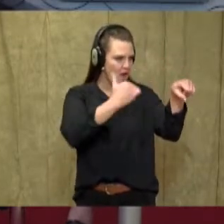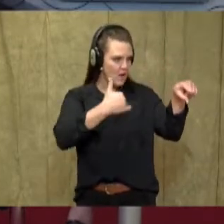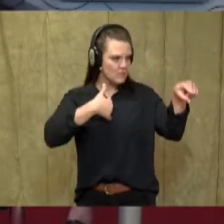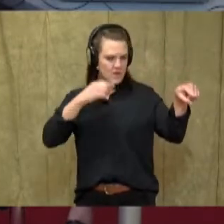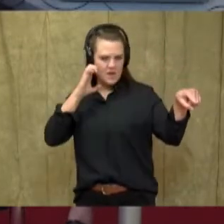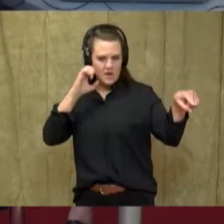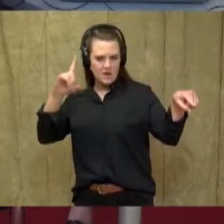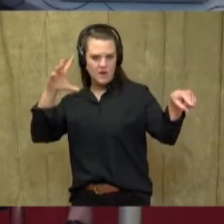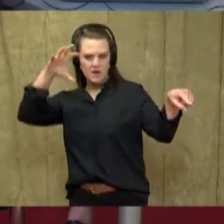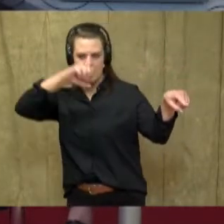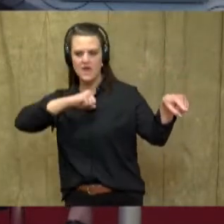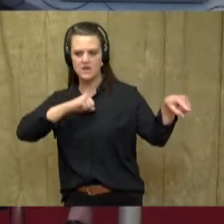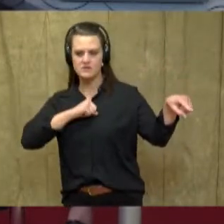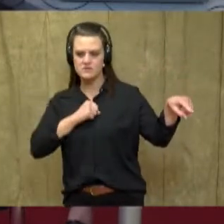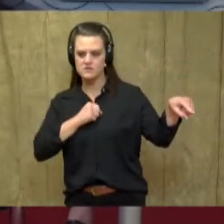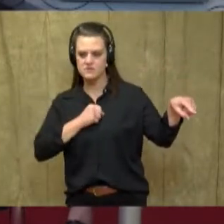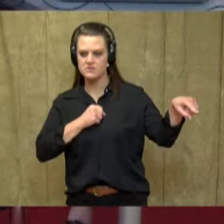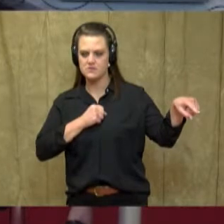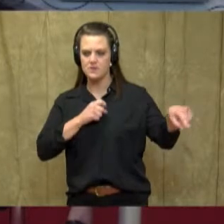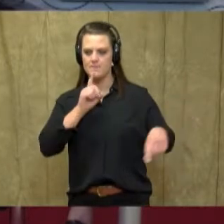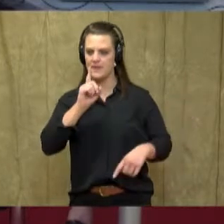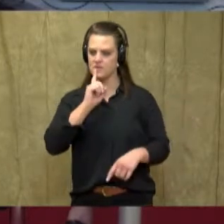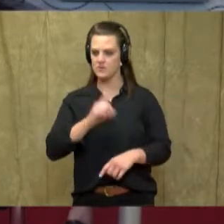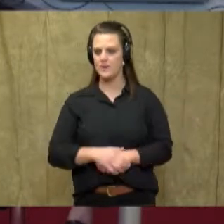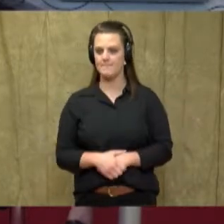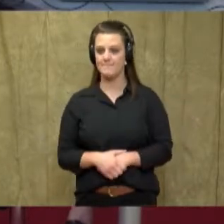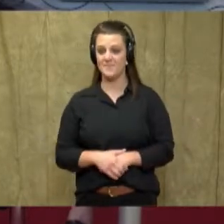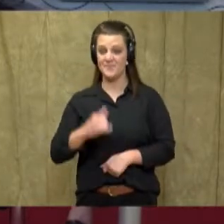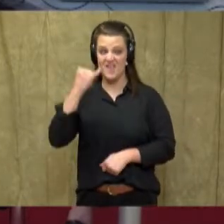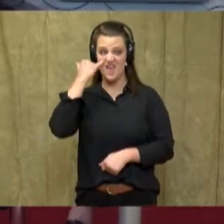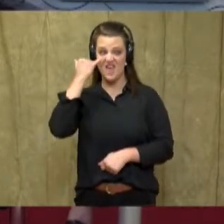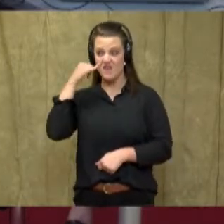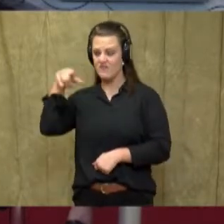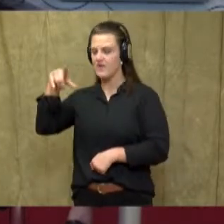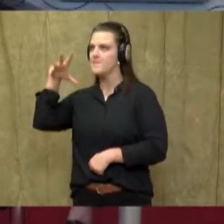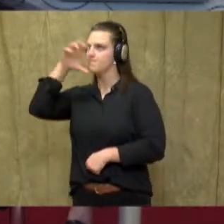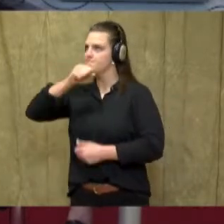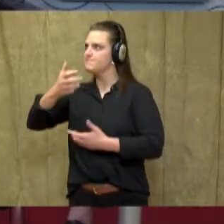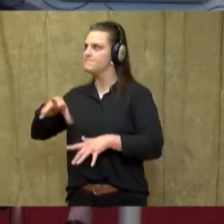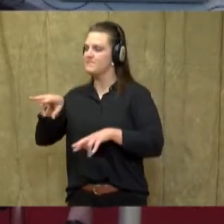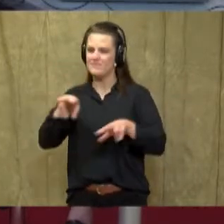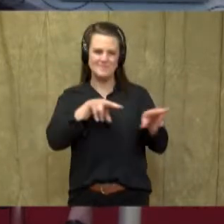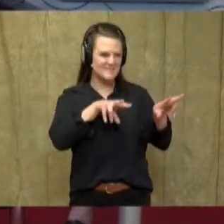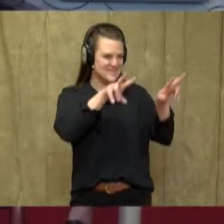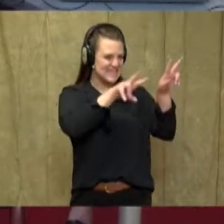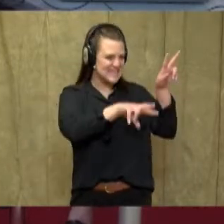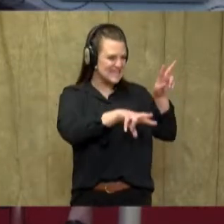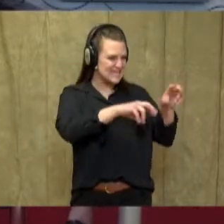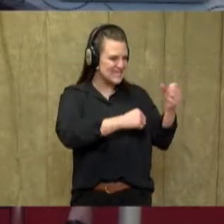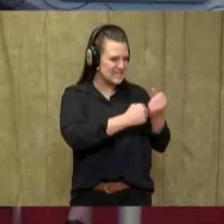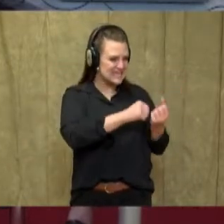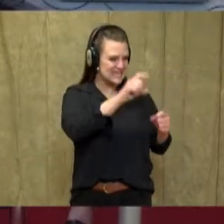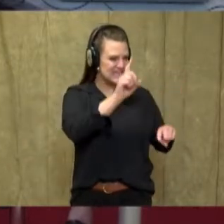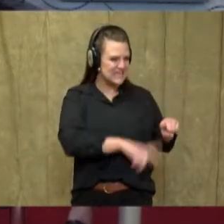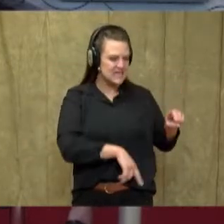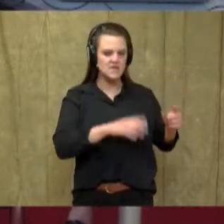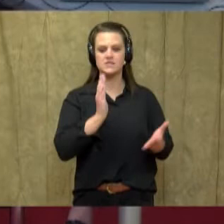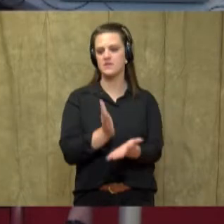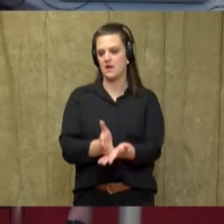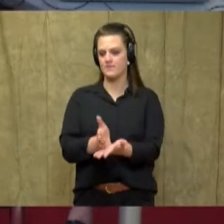of that puzzle piece? If you can't, boys and girls, then you might as well stop right